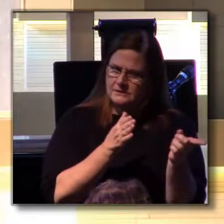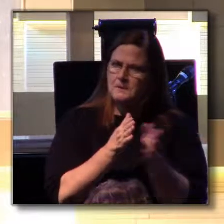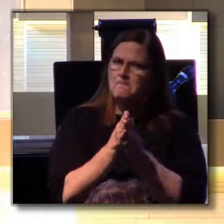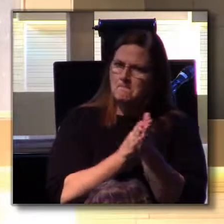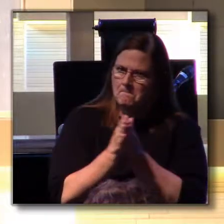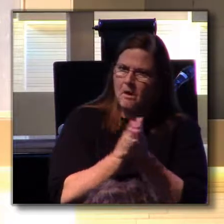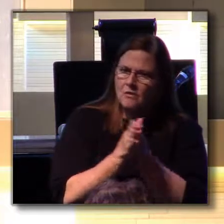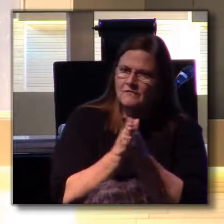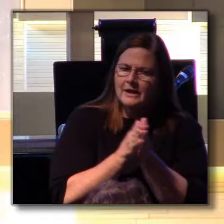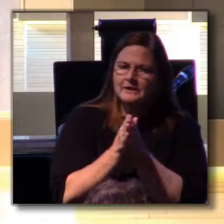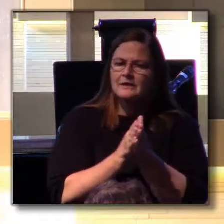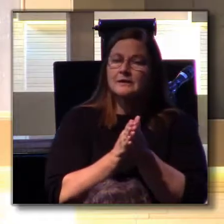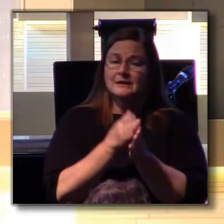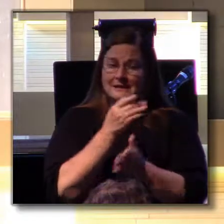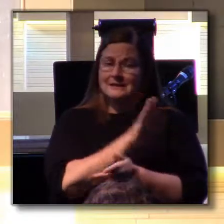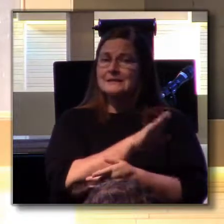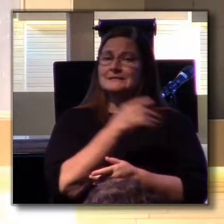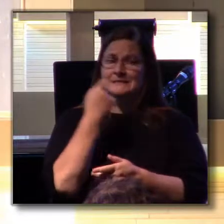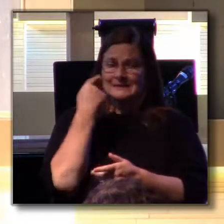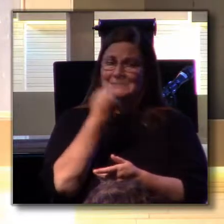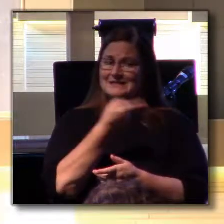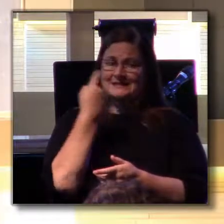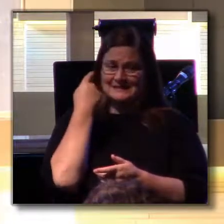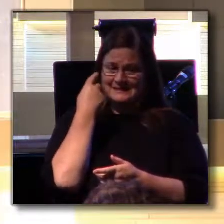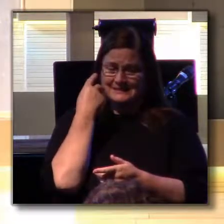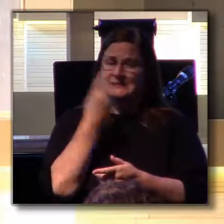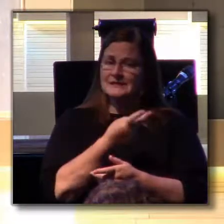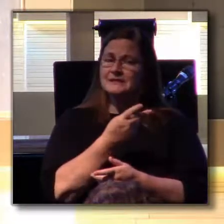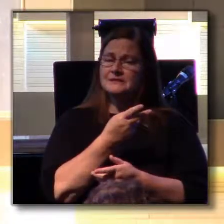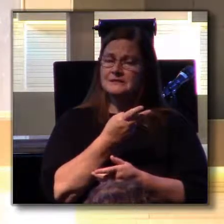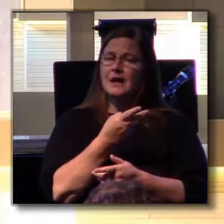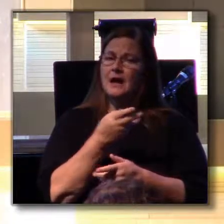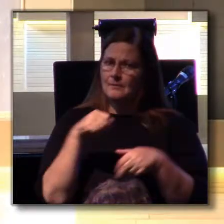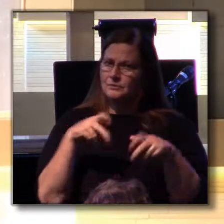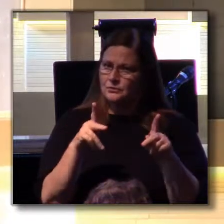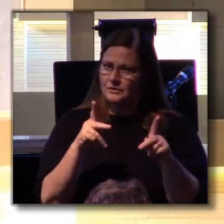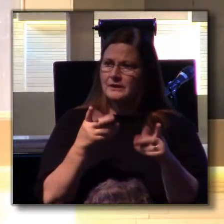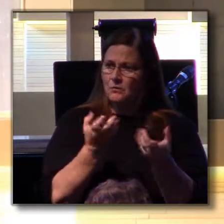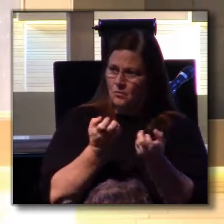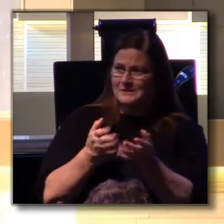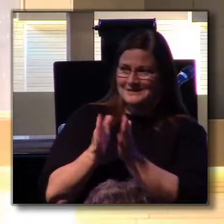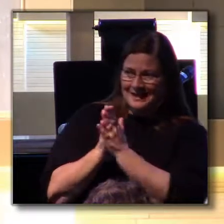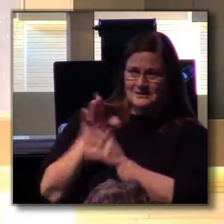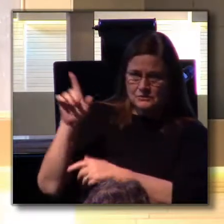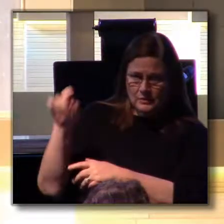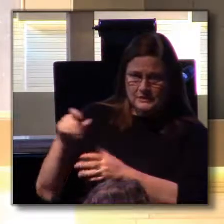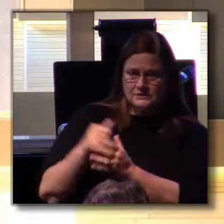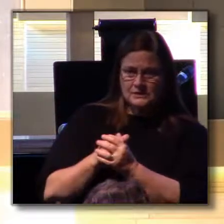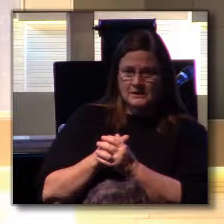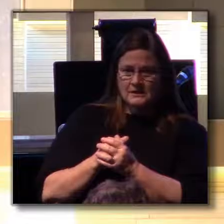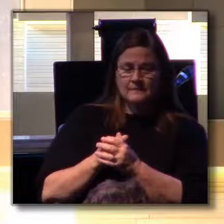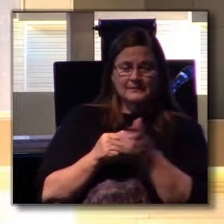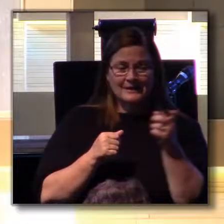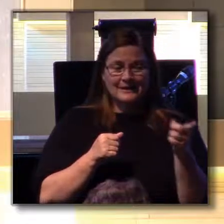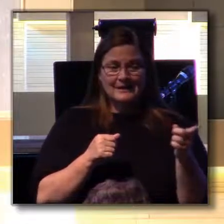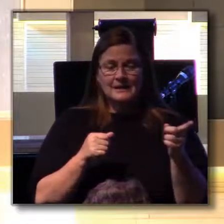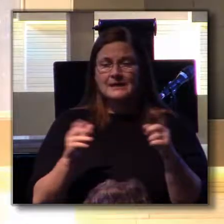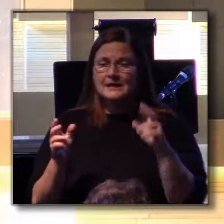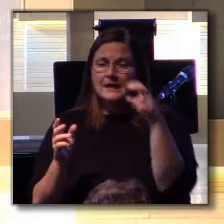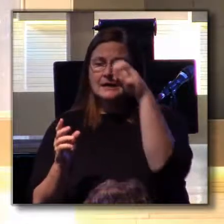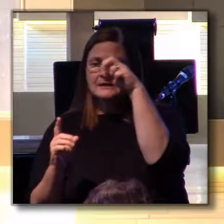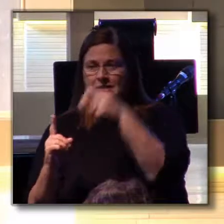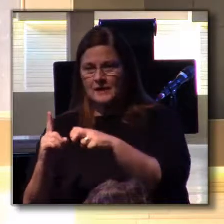his opportunity and he has a question that he wants to ask Yeshua. And it says he knelt before him. And